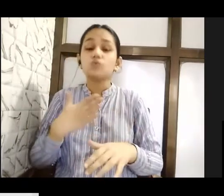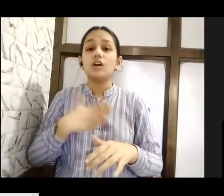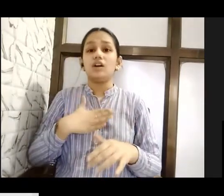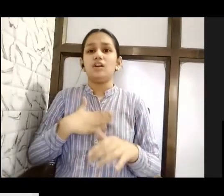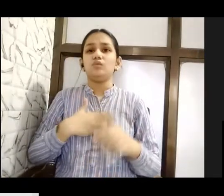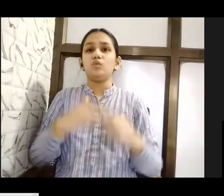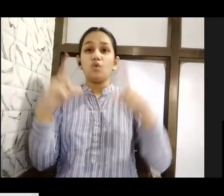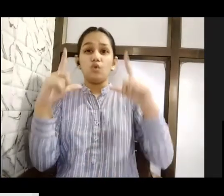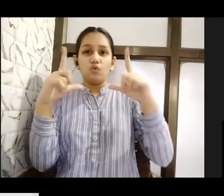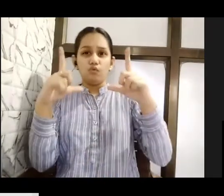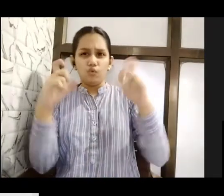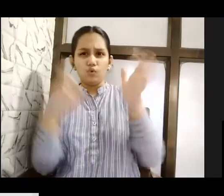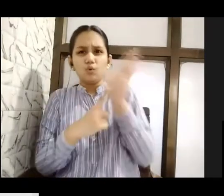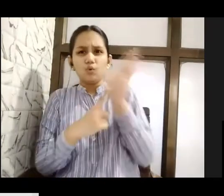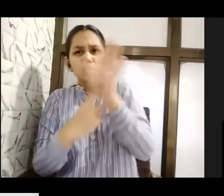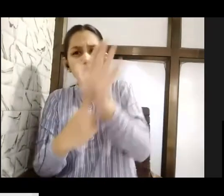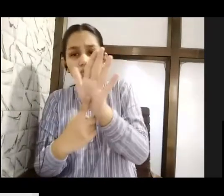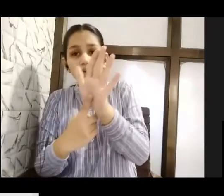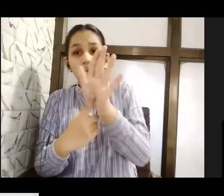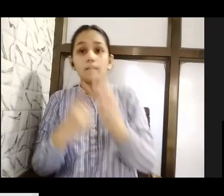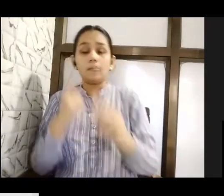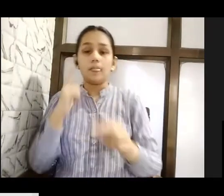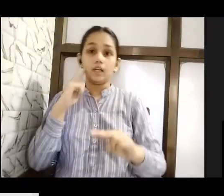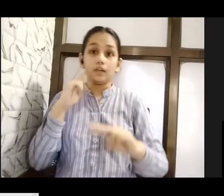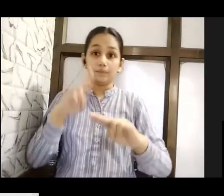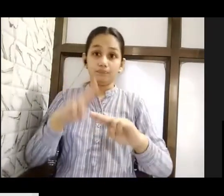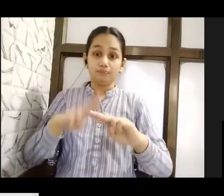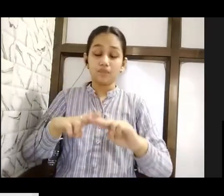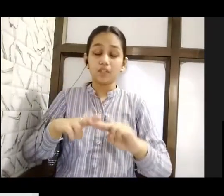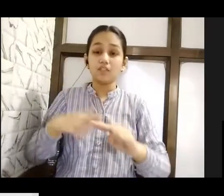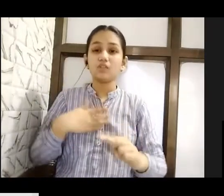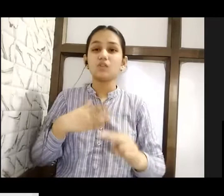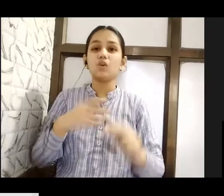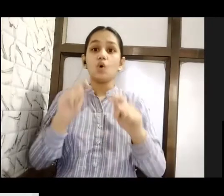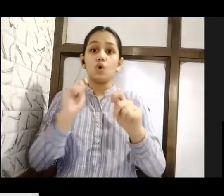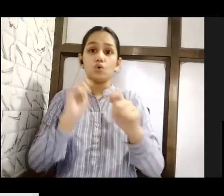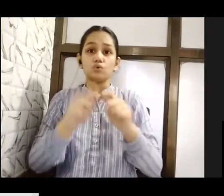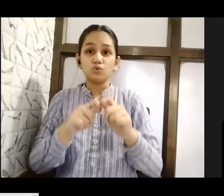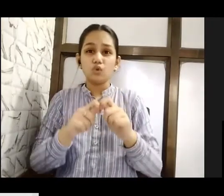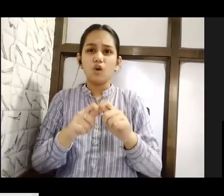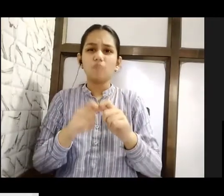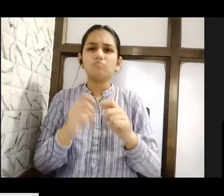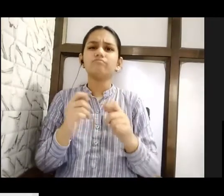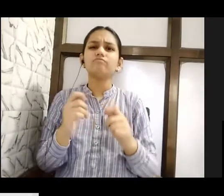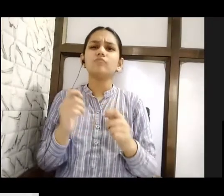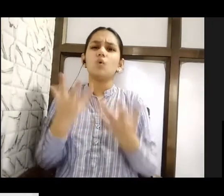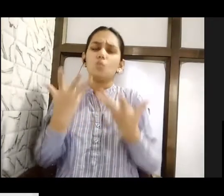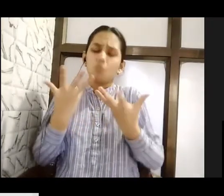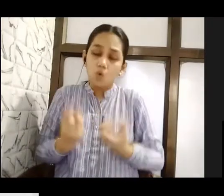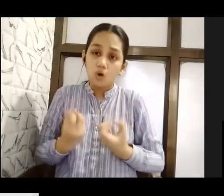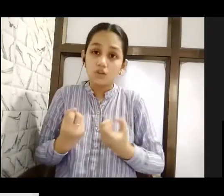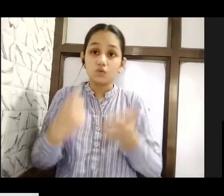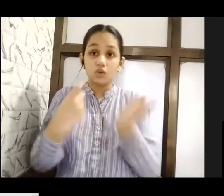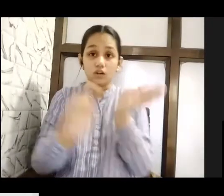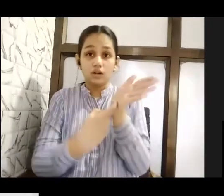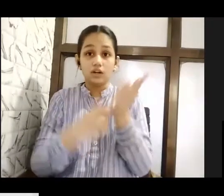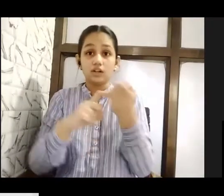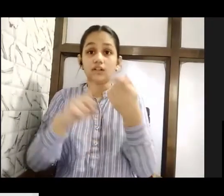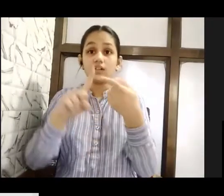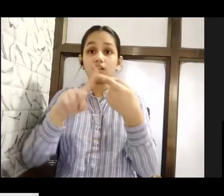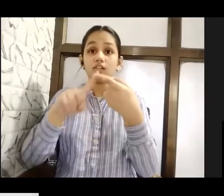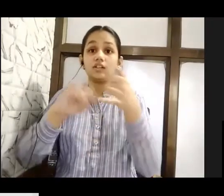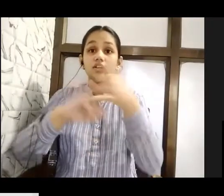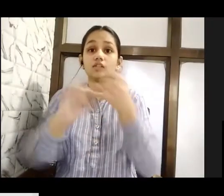for a job, I have to put my resume as a online, correct? I have to use